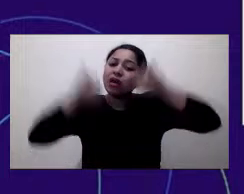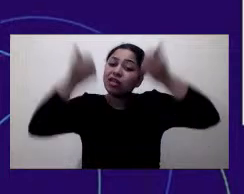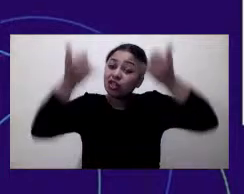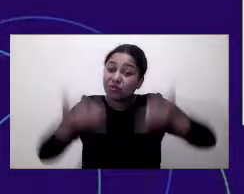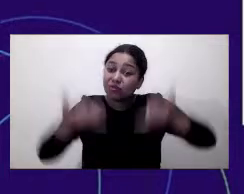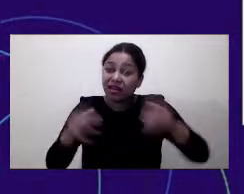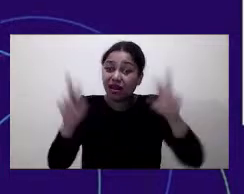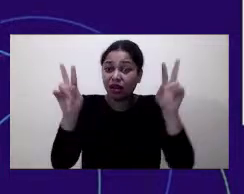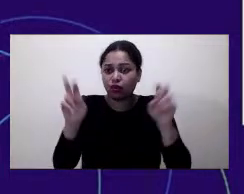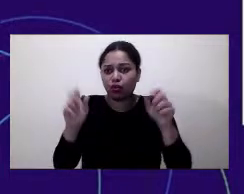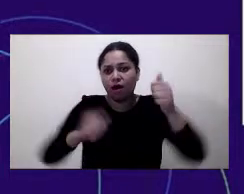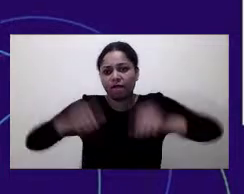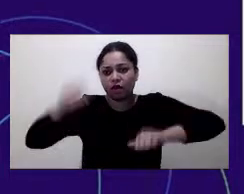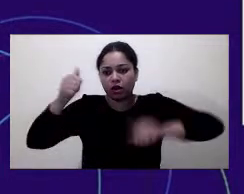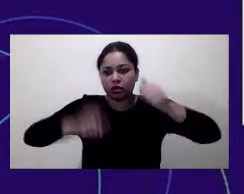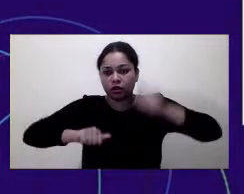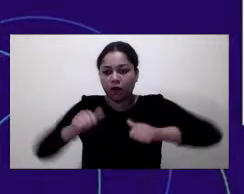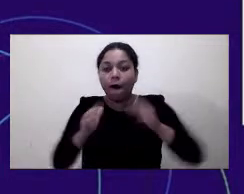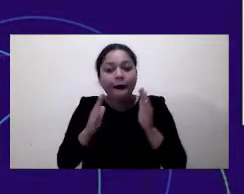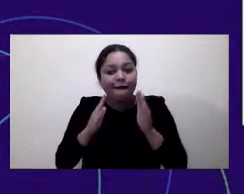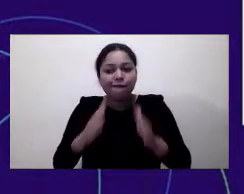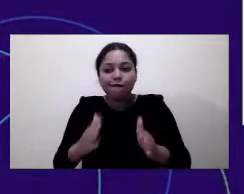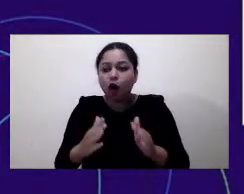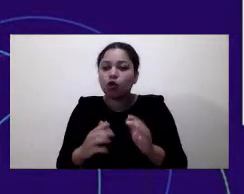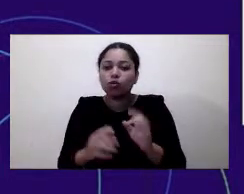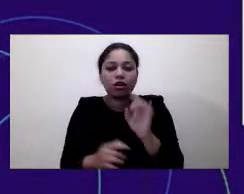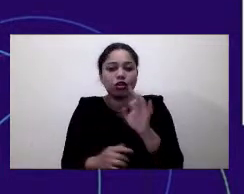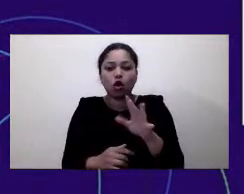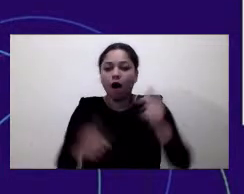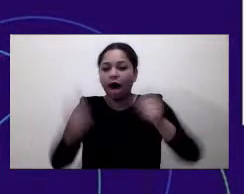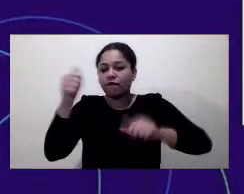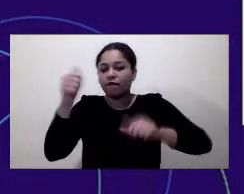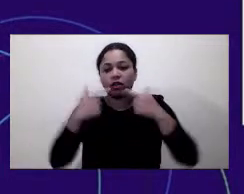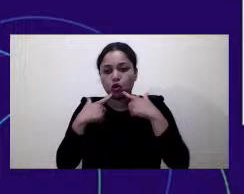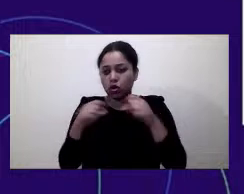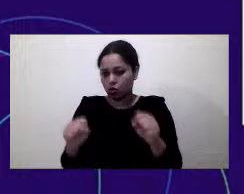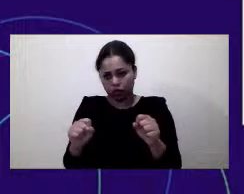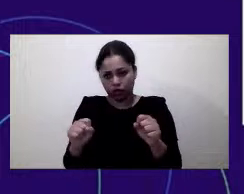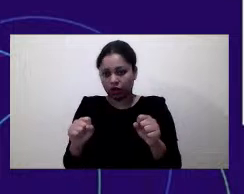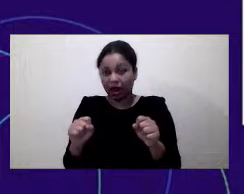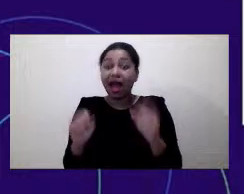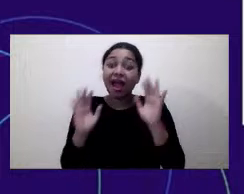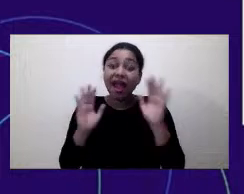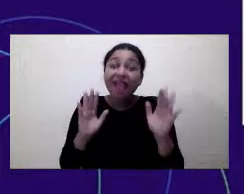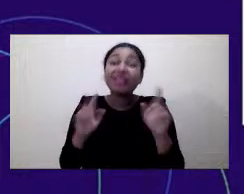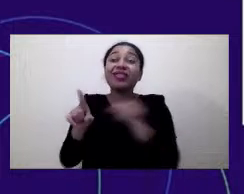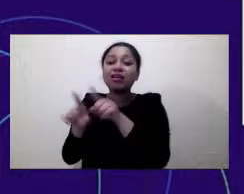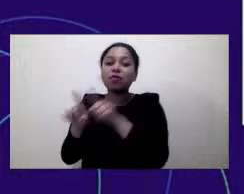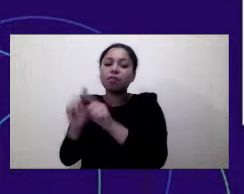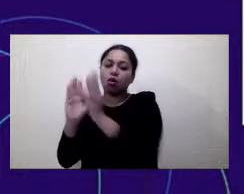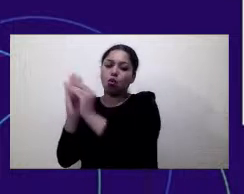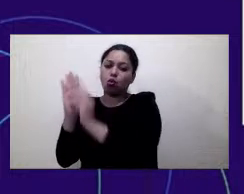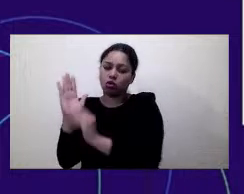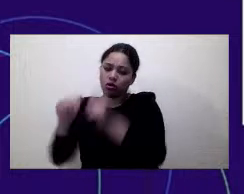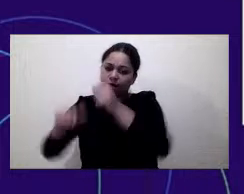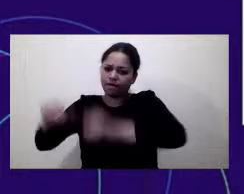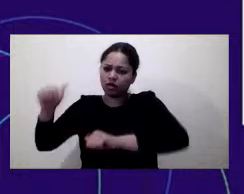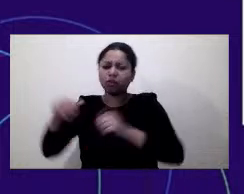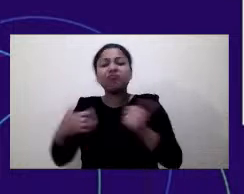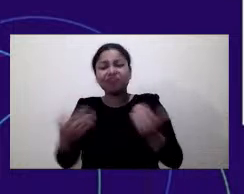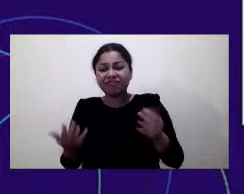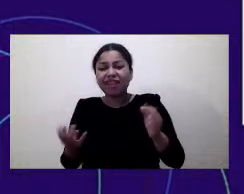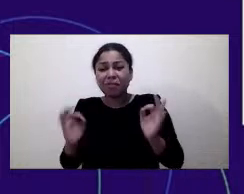only focusing on language assessment, but also the content assessment. And it's actually very difficult to see if students